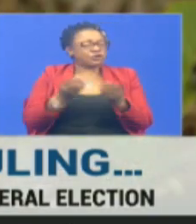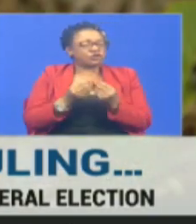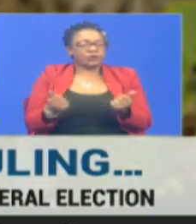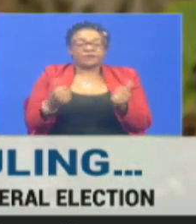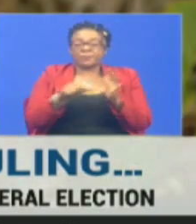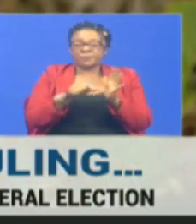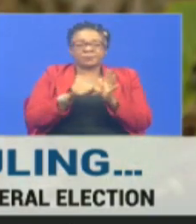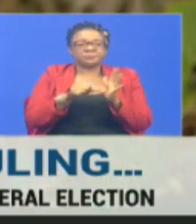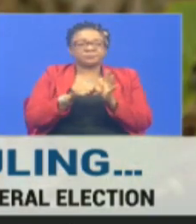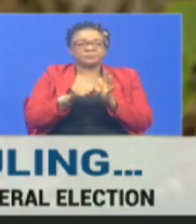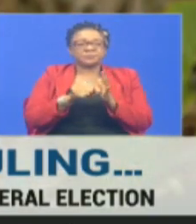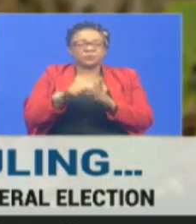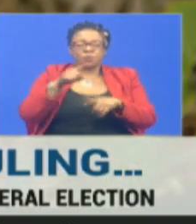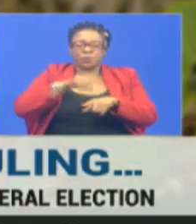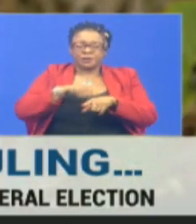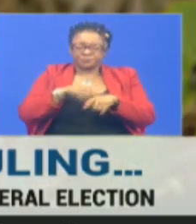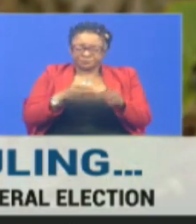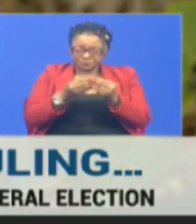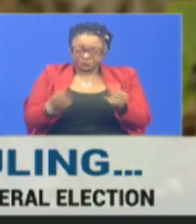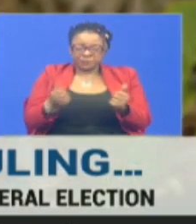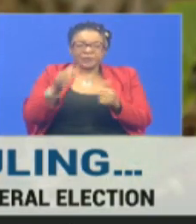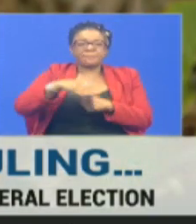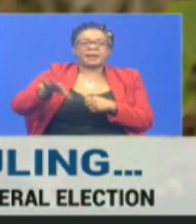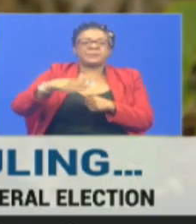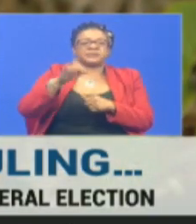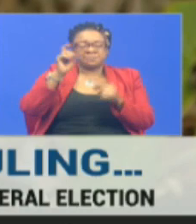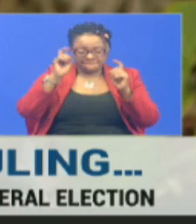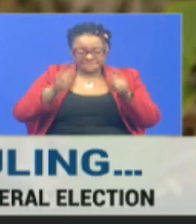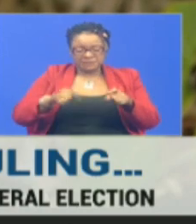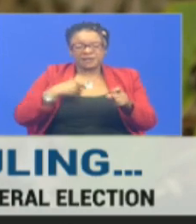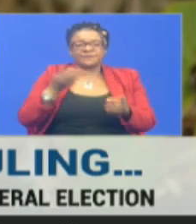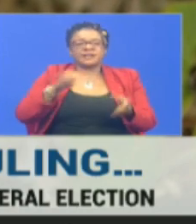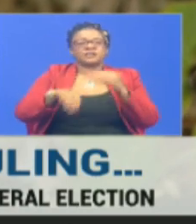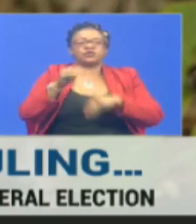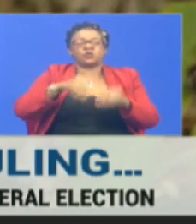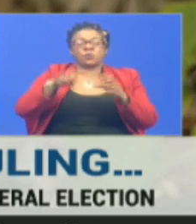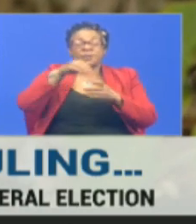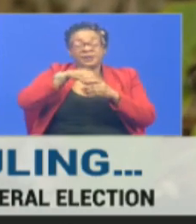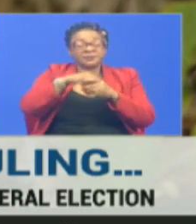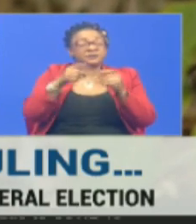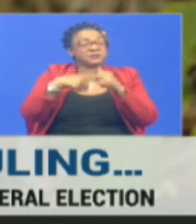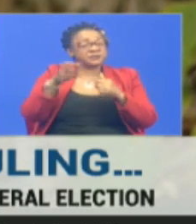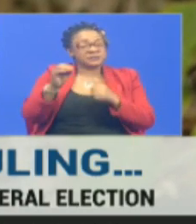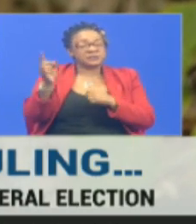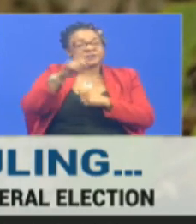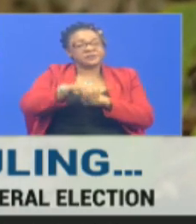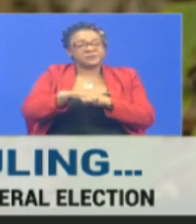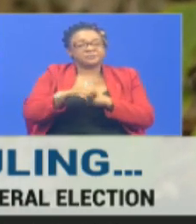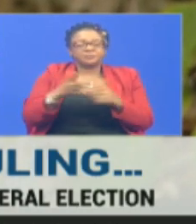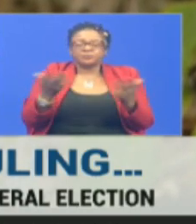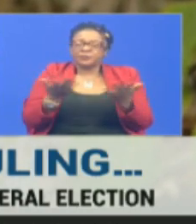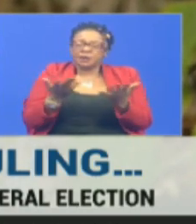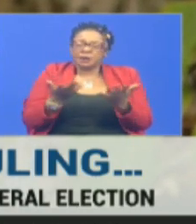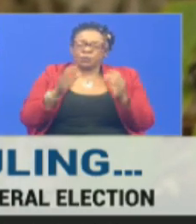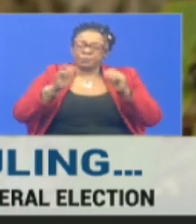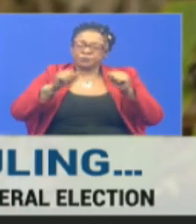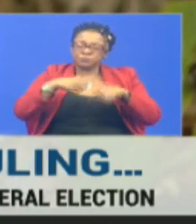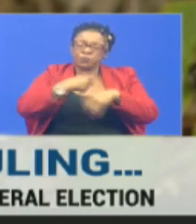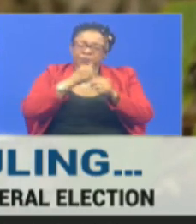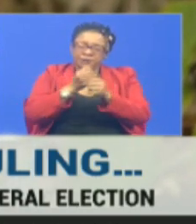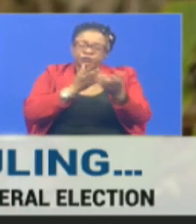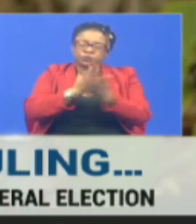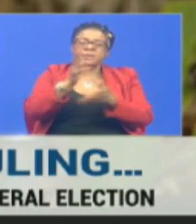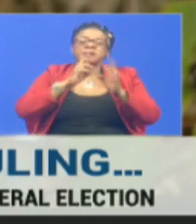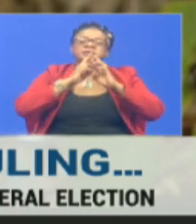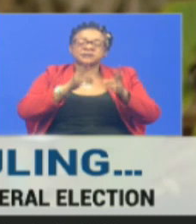When you dissolve Parliament, there must be an election within 60 days. How are you going to ensure that the resulting